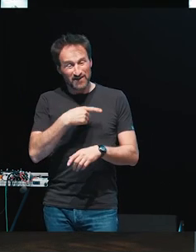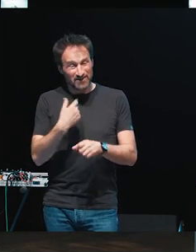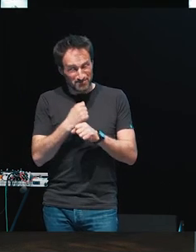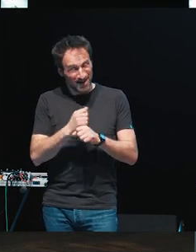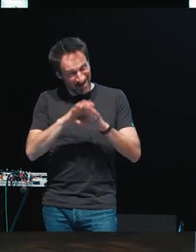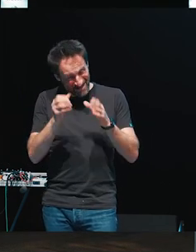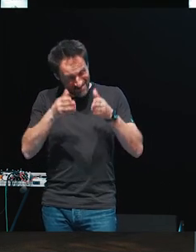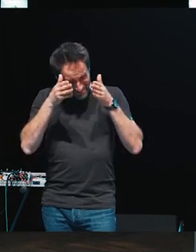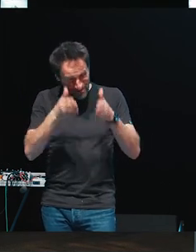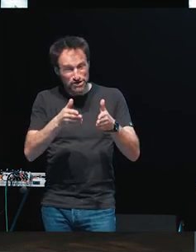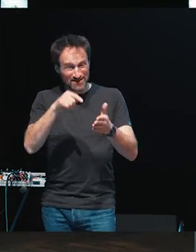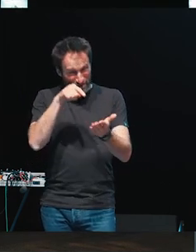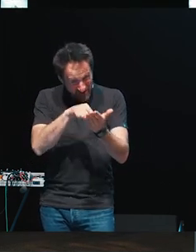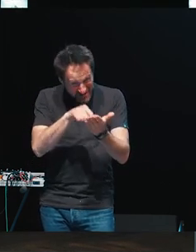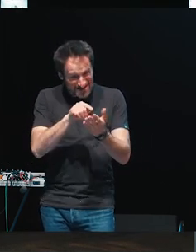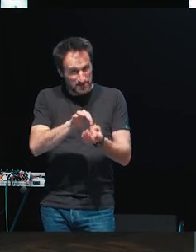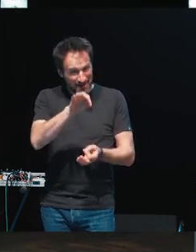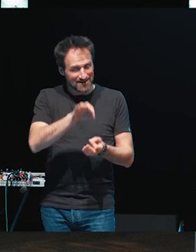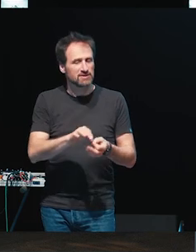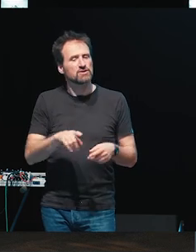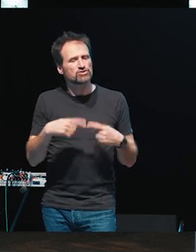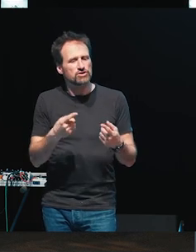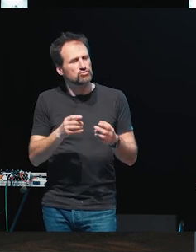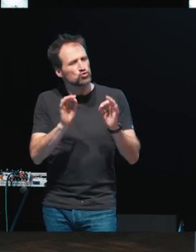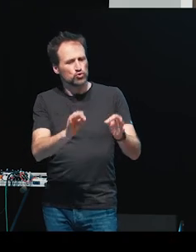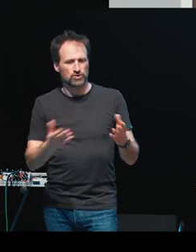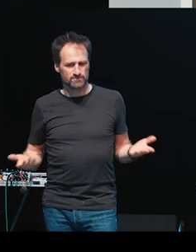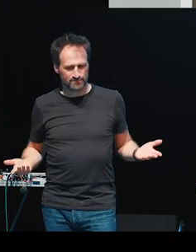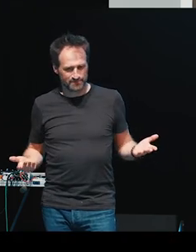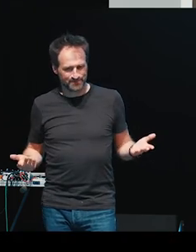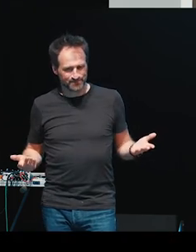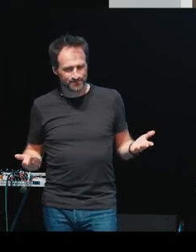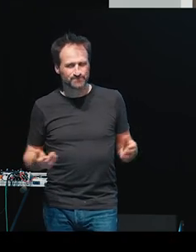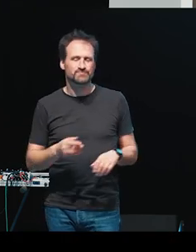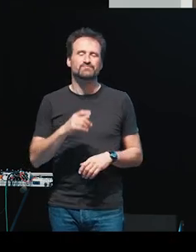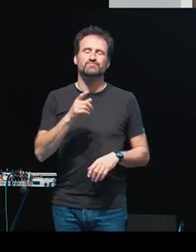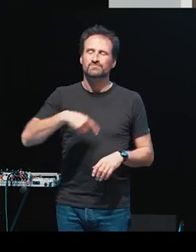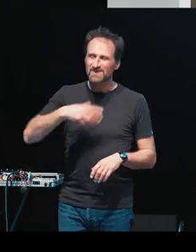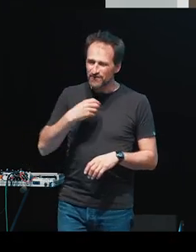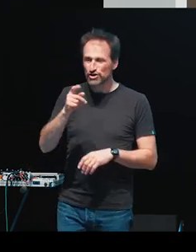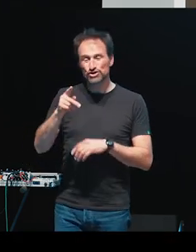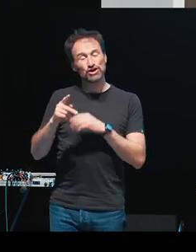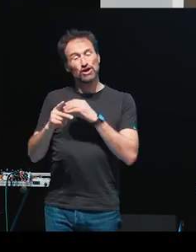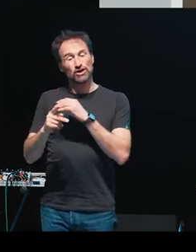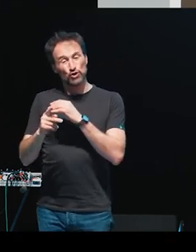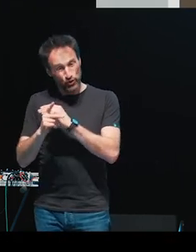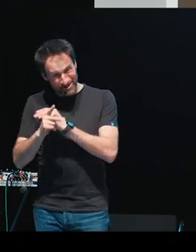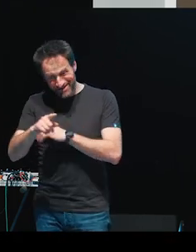metrics, it will be helpful. Another thing is we want customers' sentiment to drive our product.